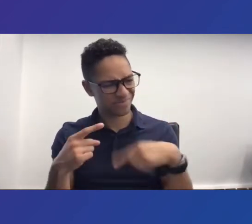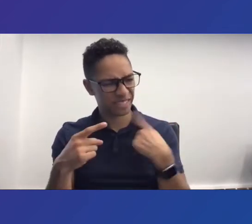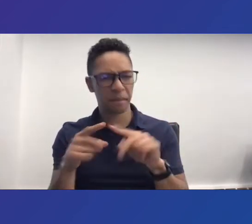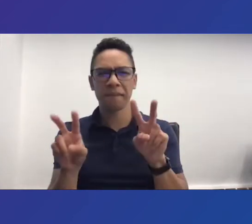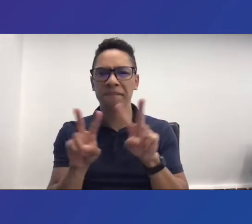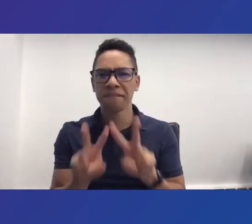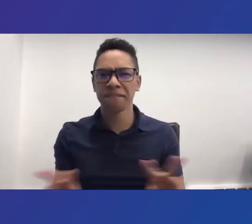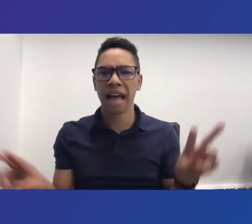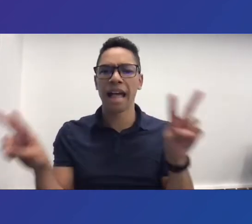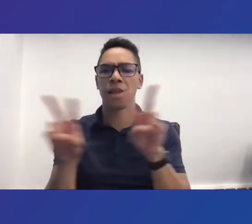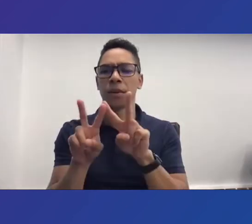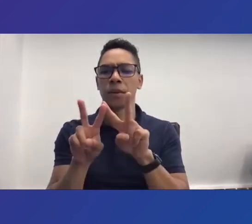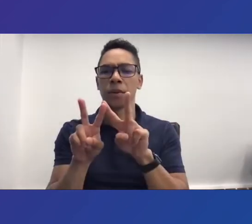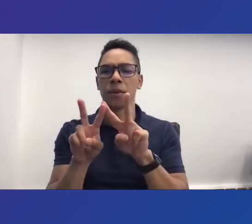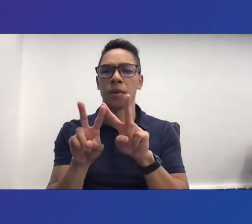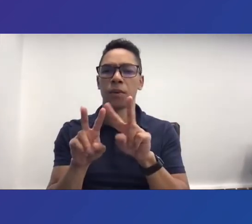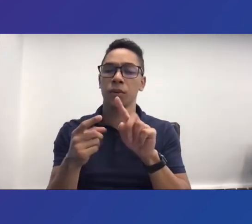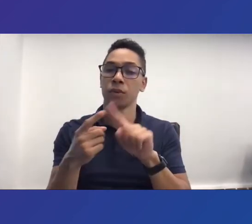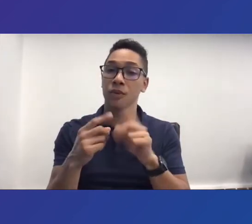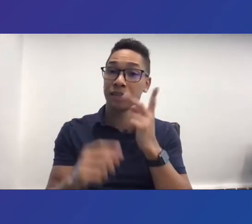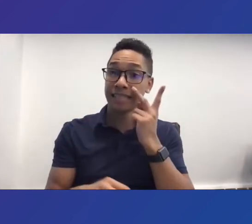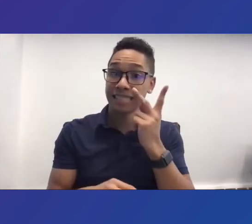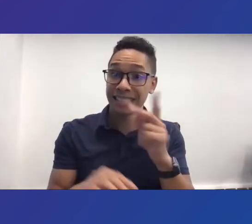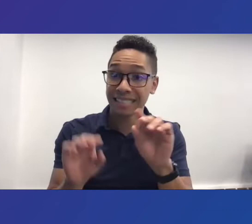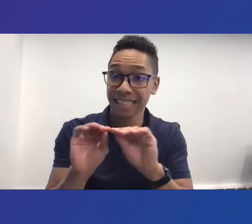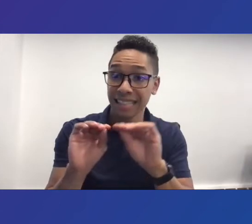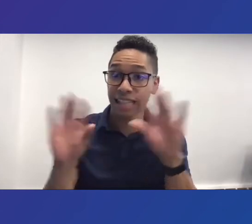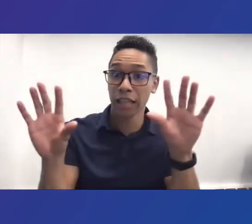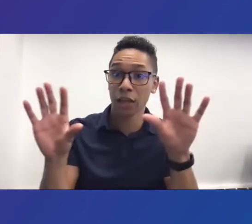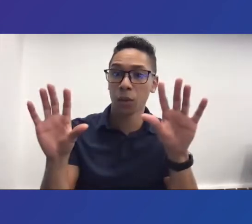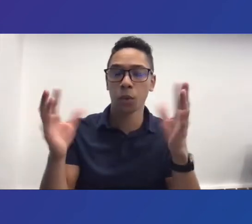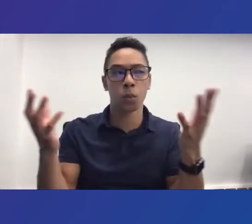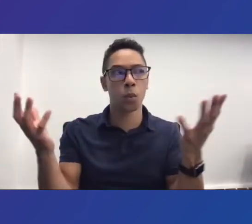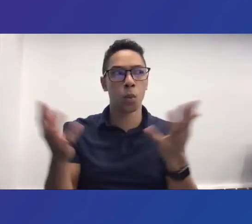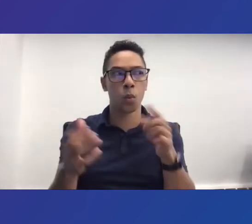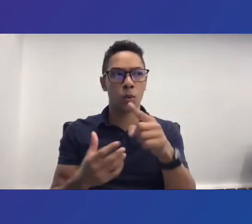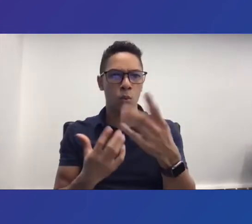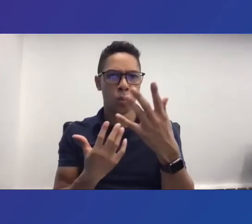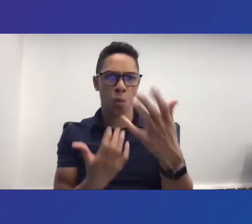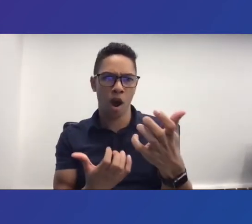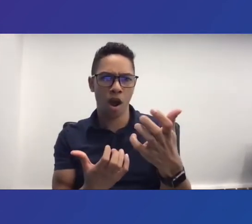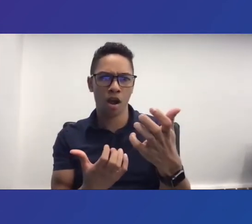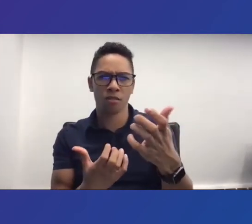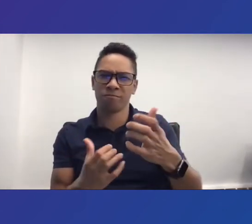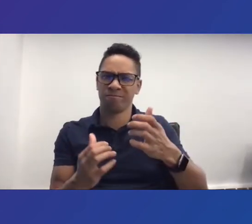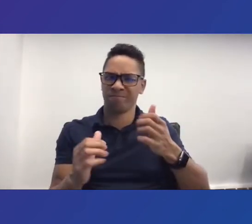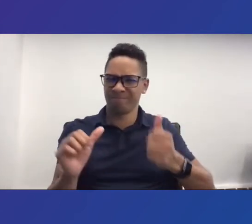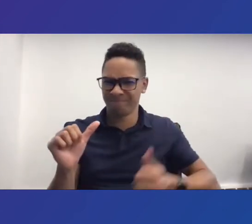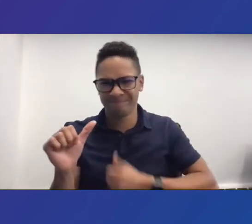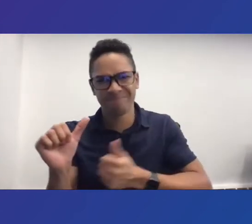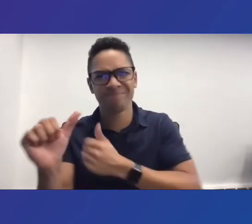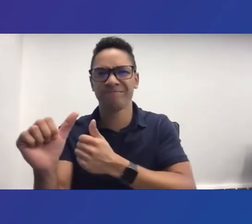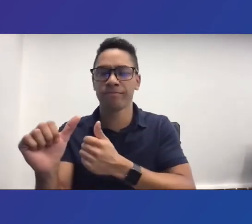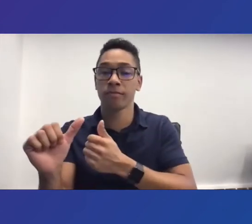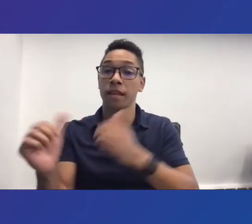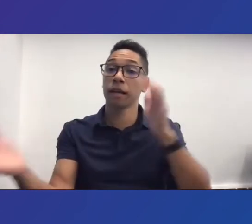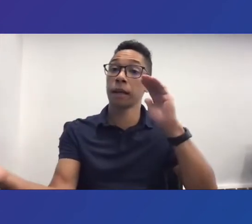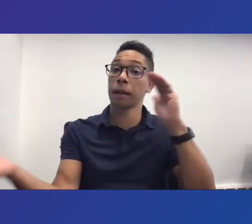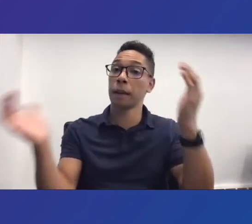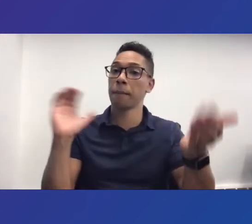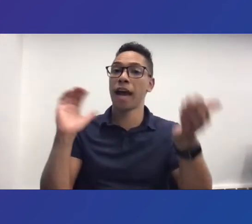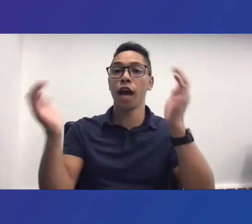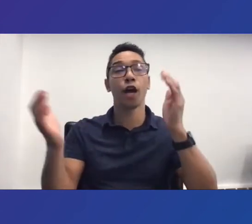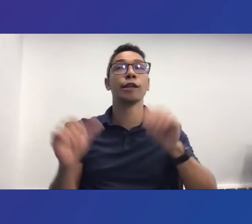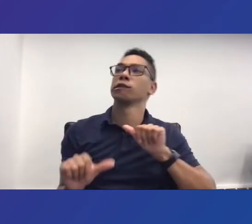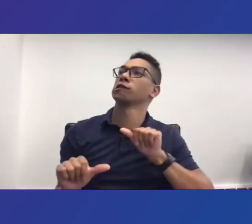value of seeing clearly what you want and going for it versus I'm not sure what I